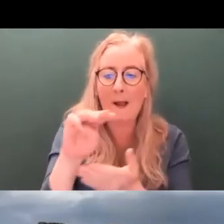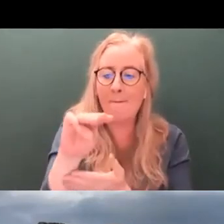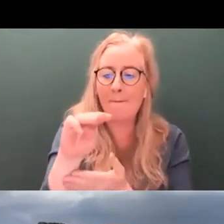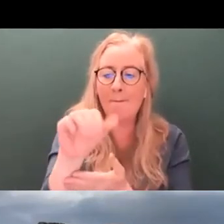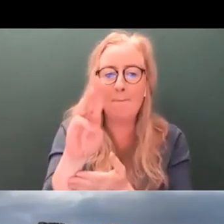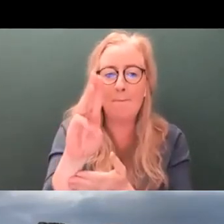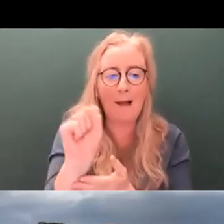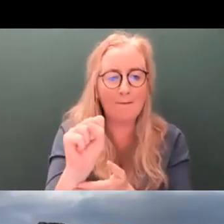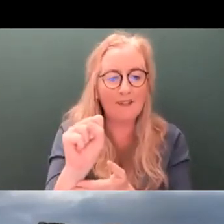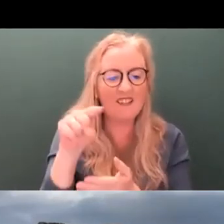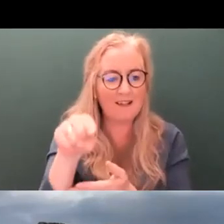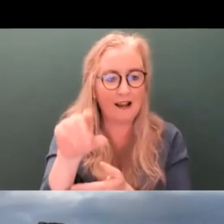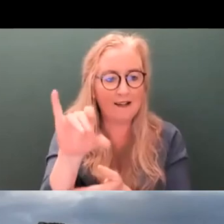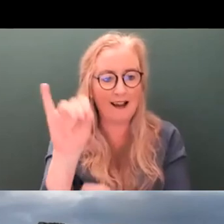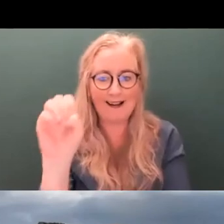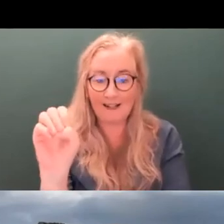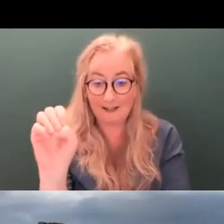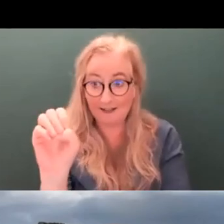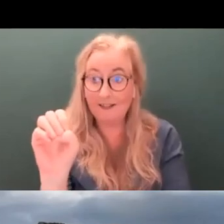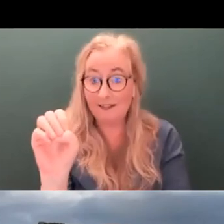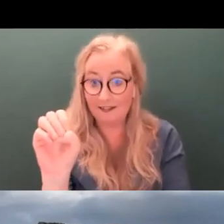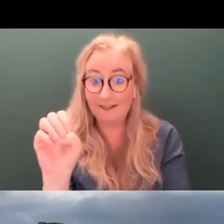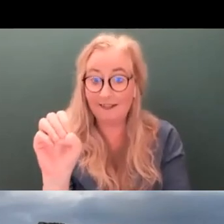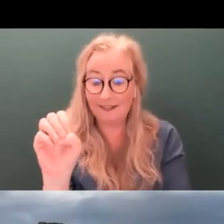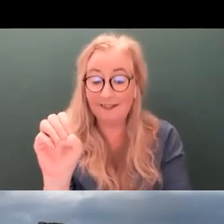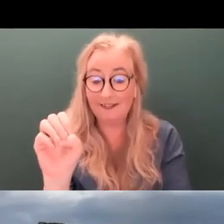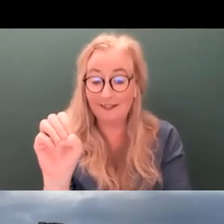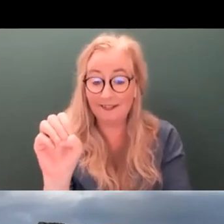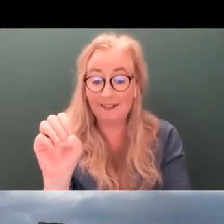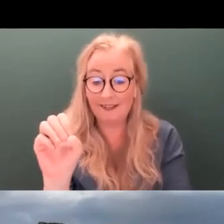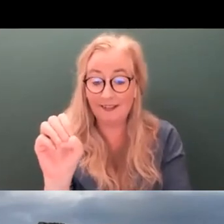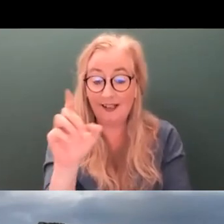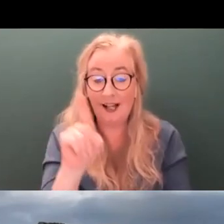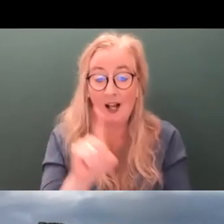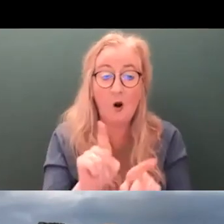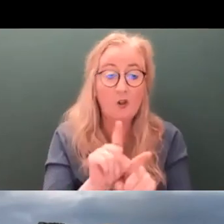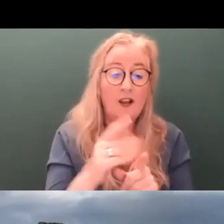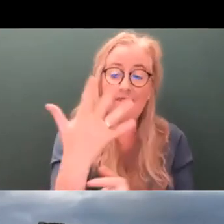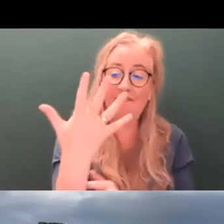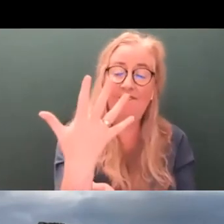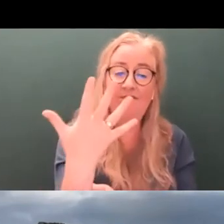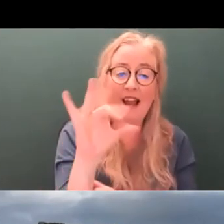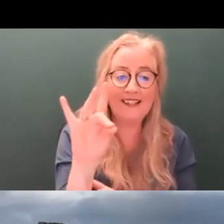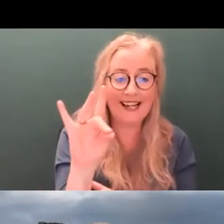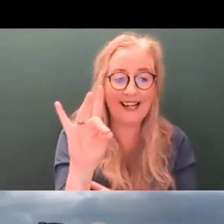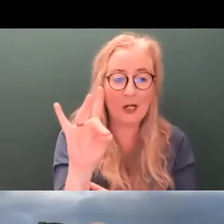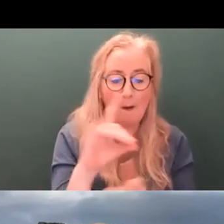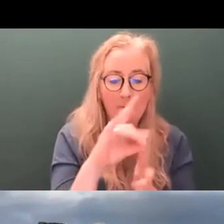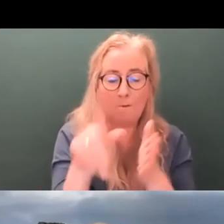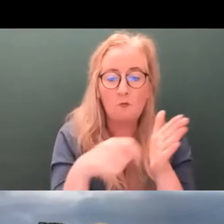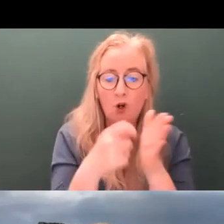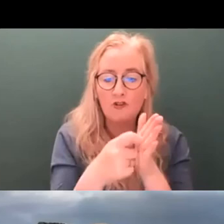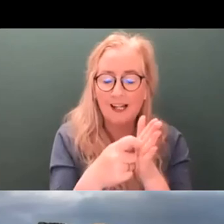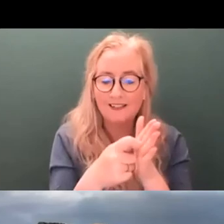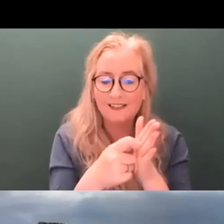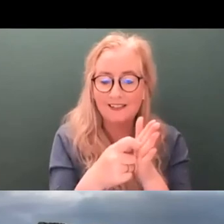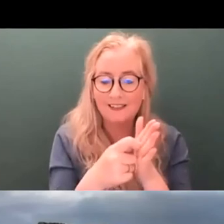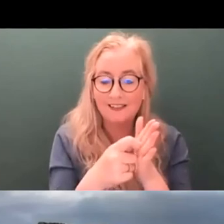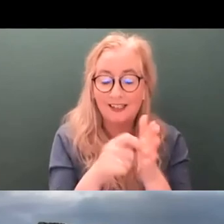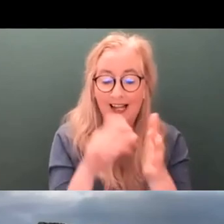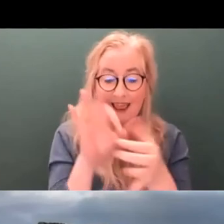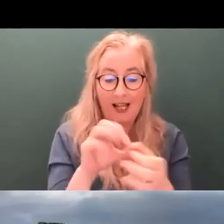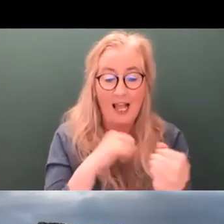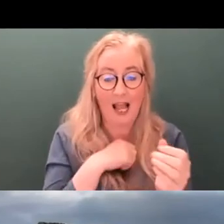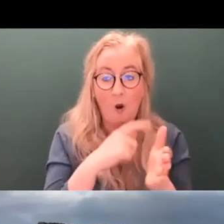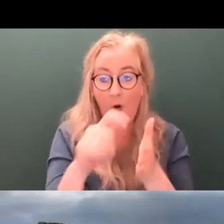and there's also the 5K project that that's up on our website too.